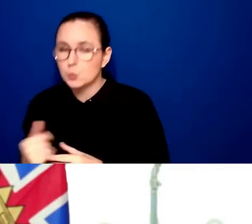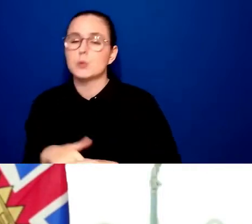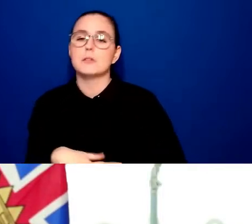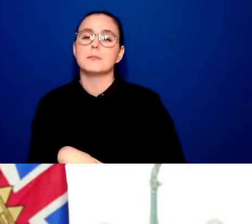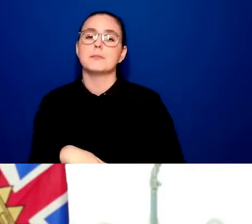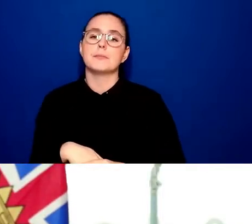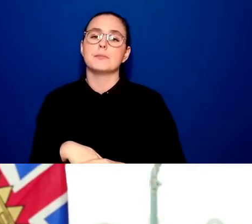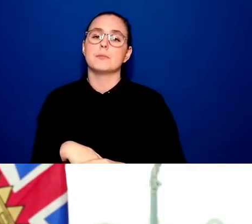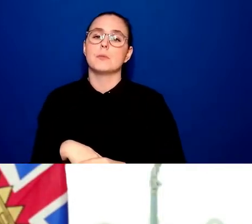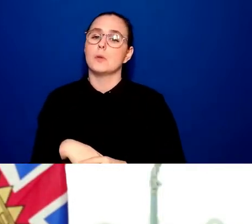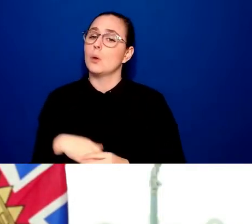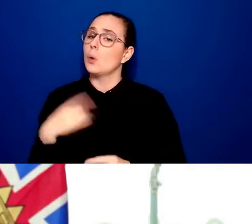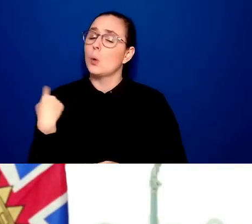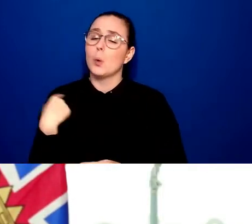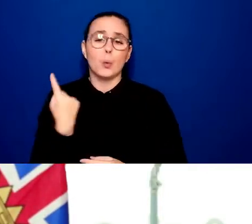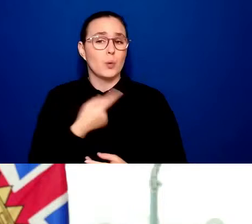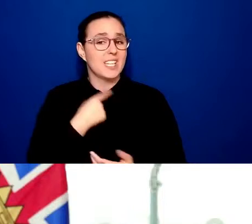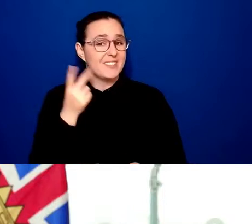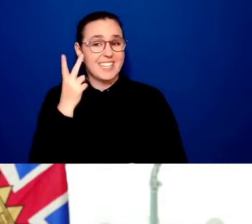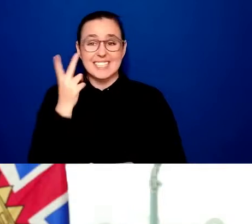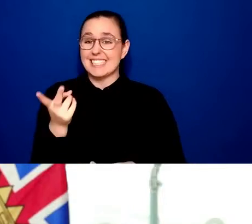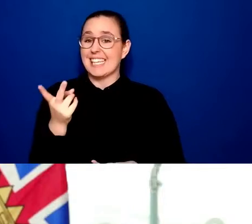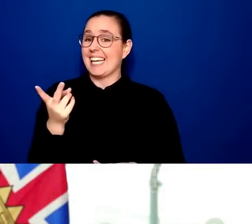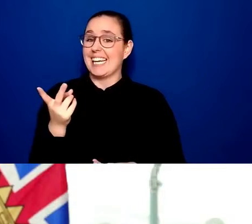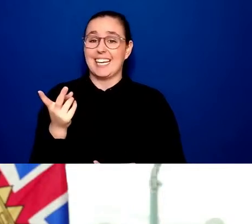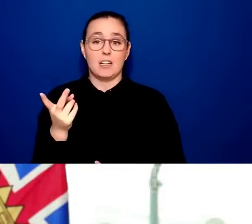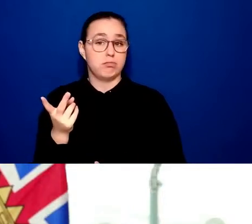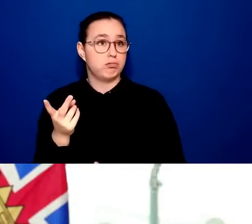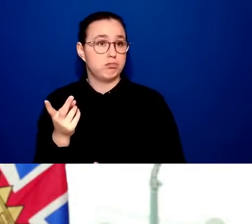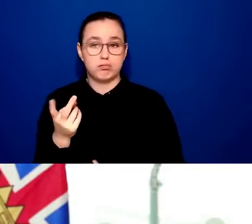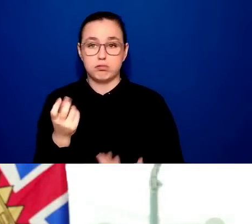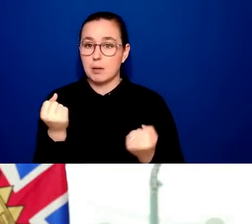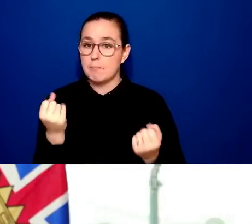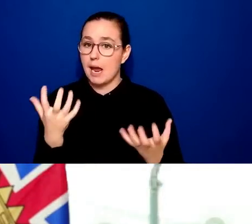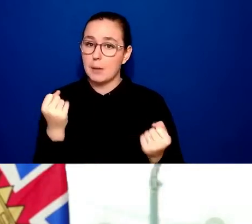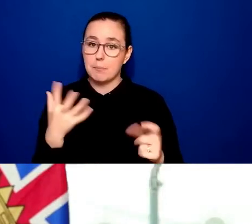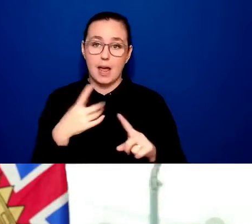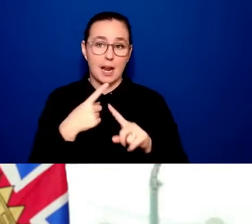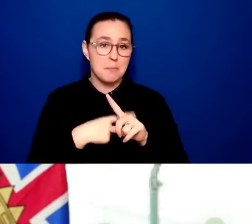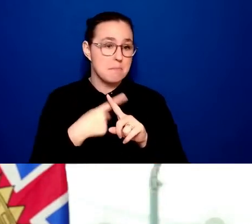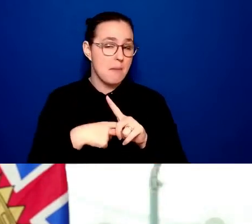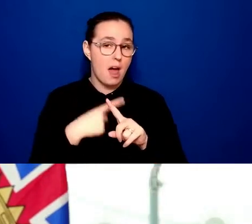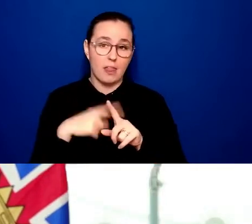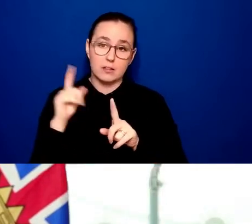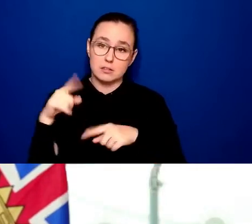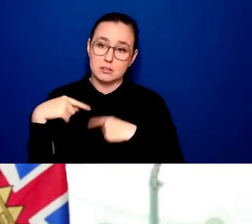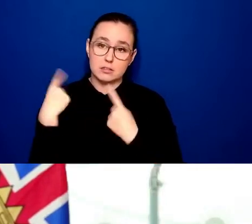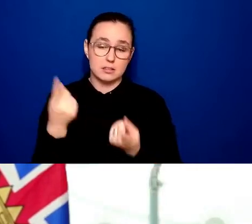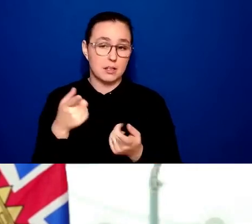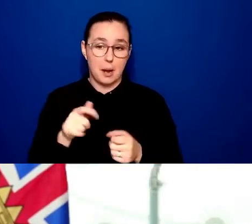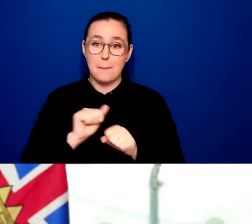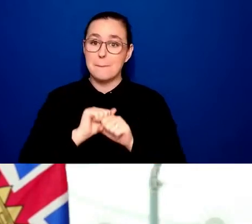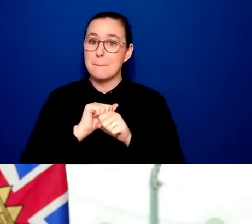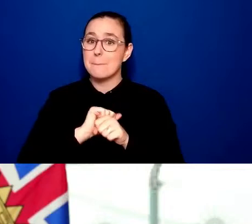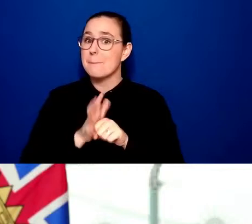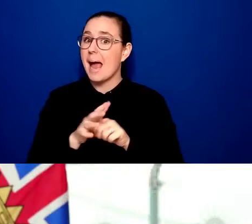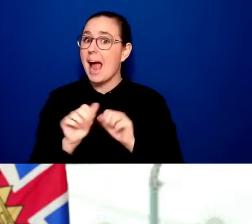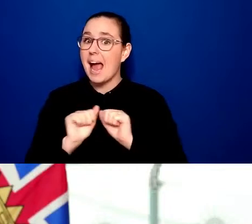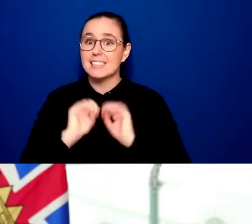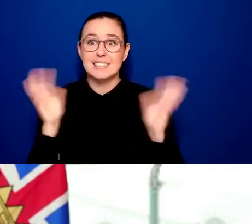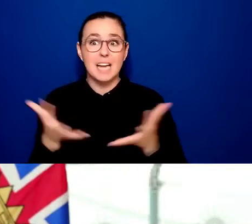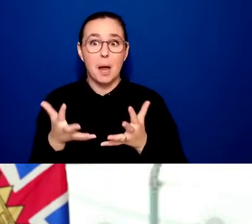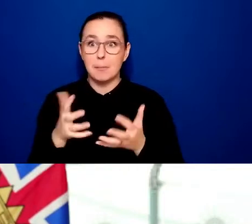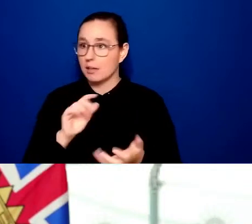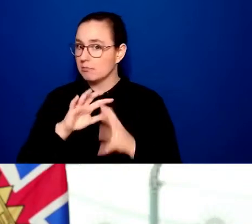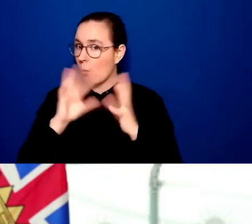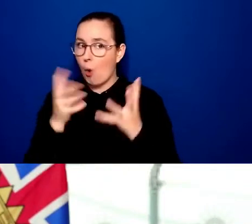seen for many, many months now, this pandemic continues to evolve, and so do we. We need to make